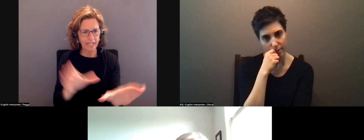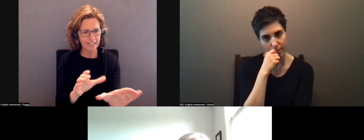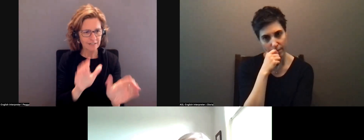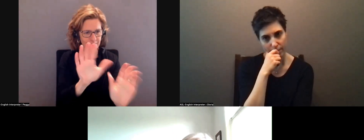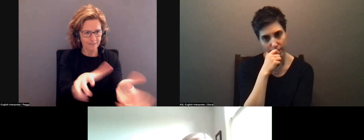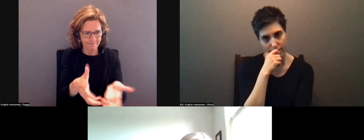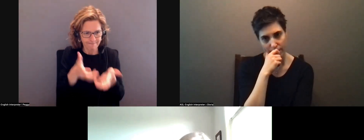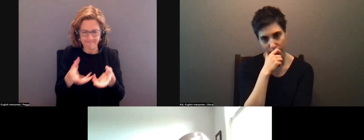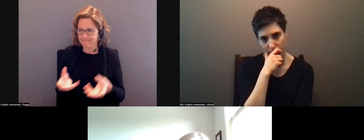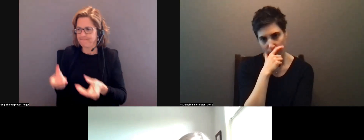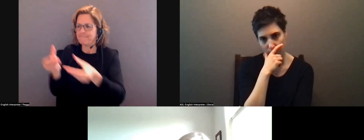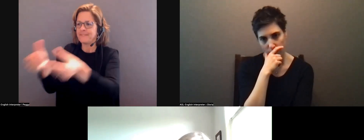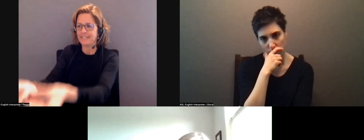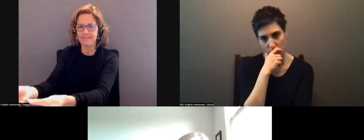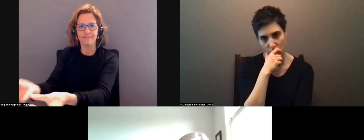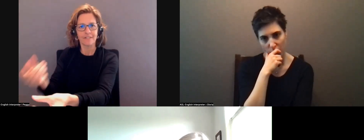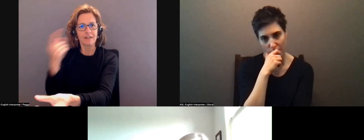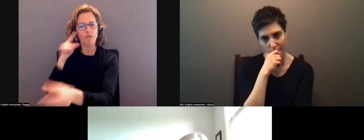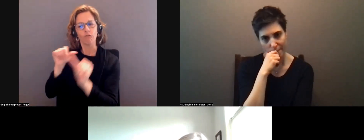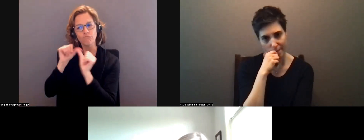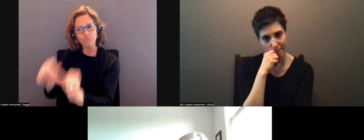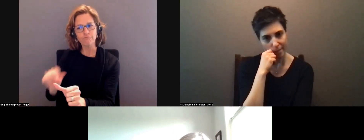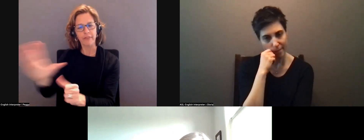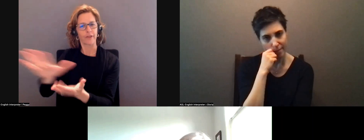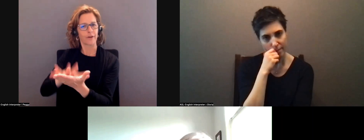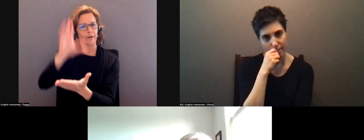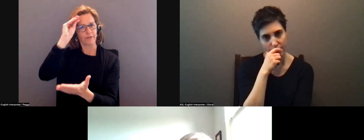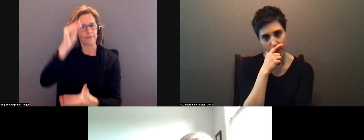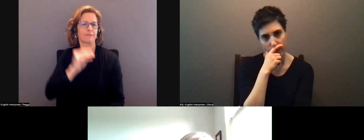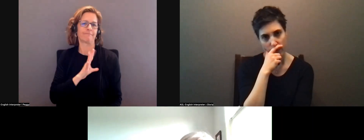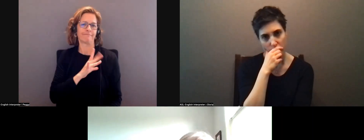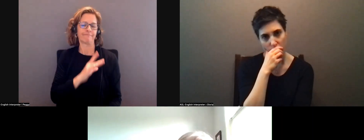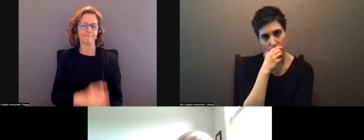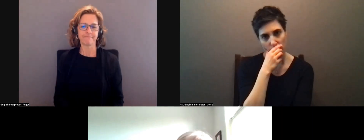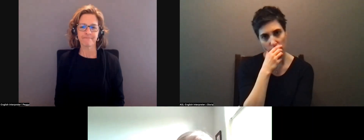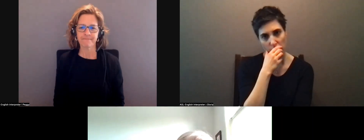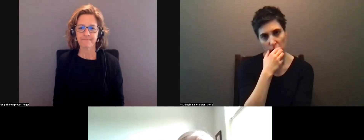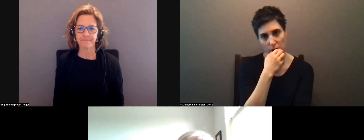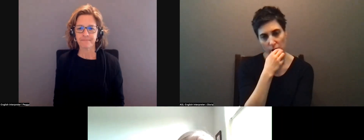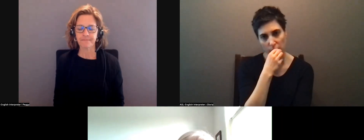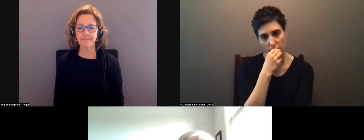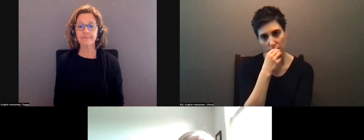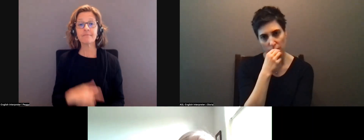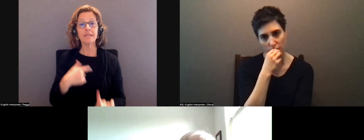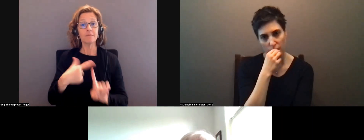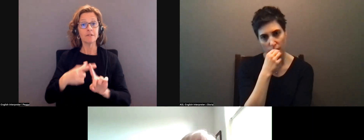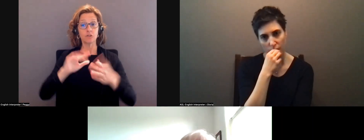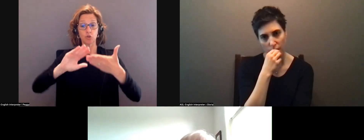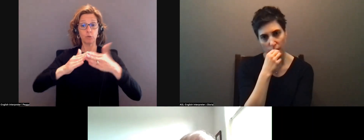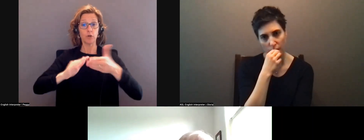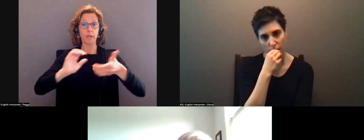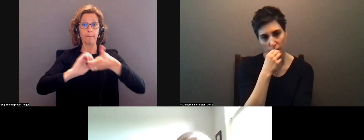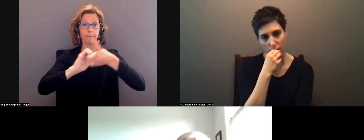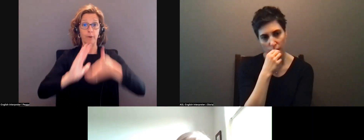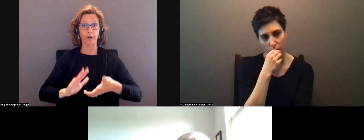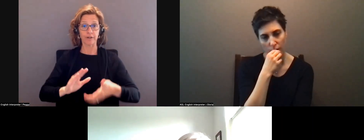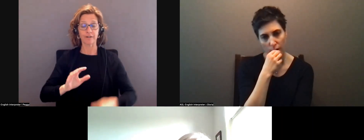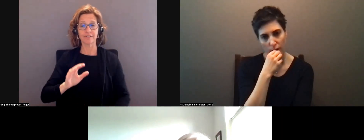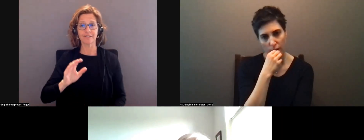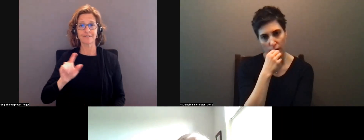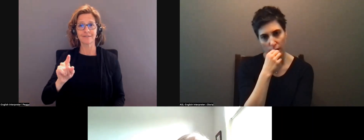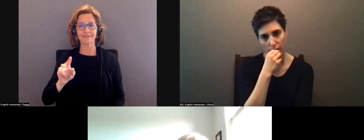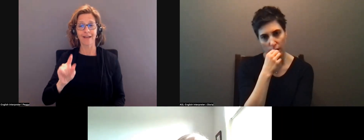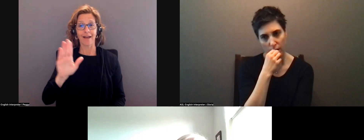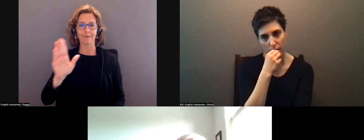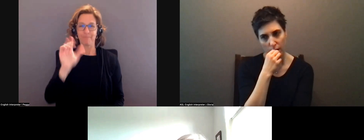needed delivered to them. And further to that, we went to some of our community partners that have a much bigger budget than we do,